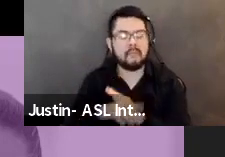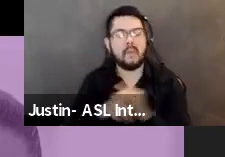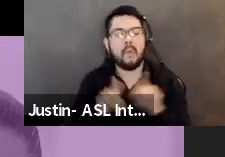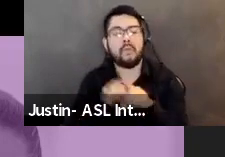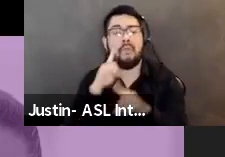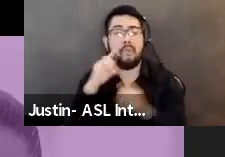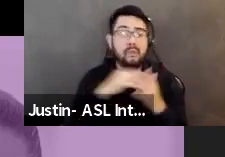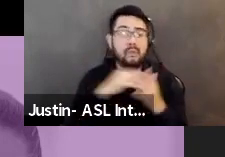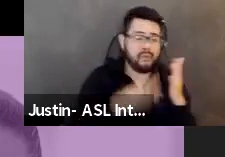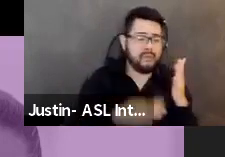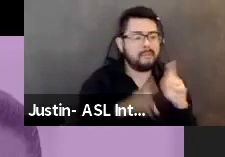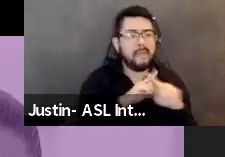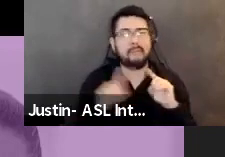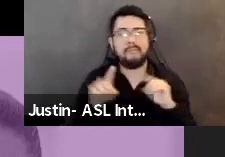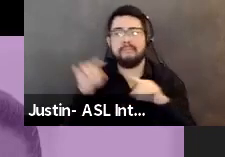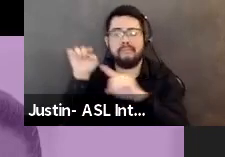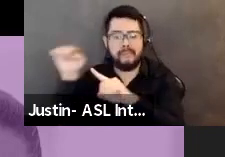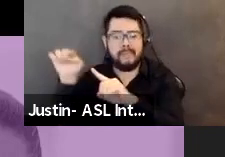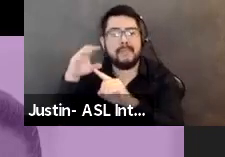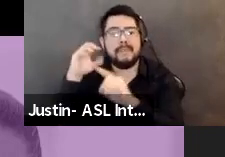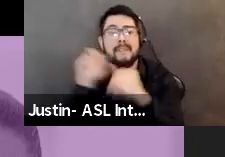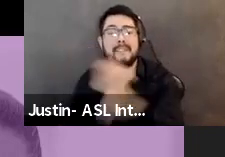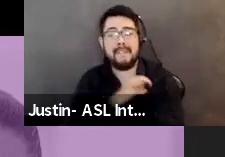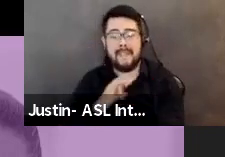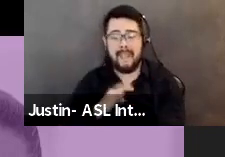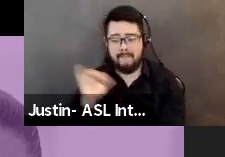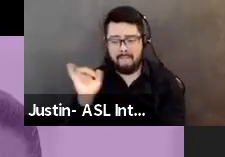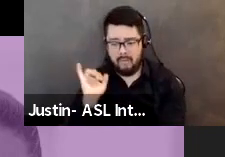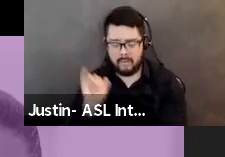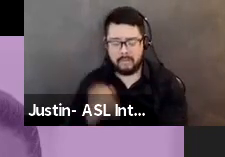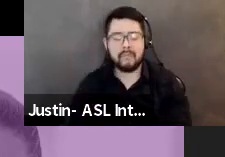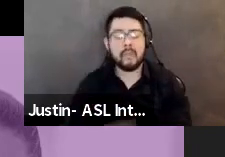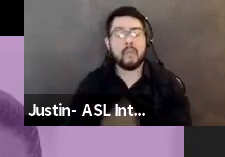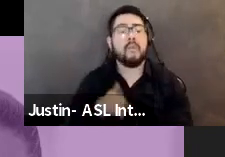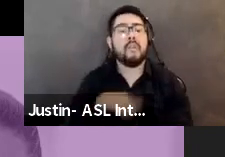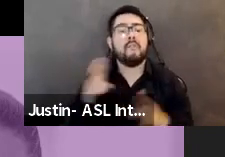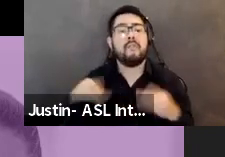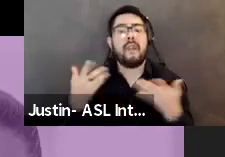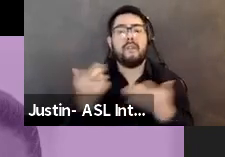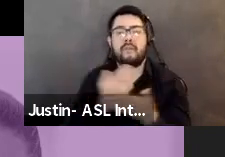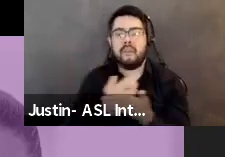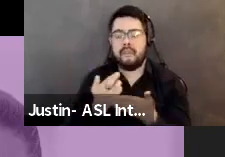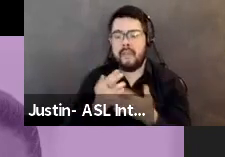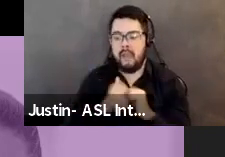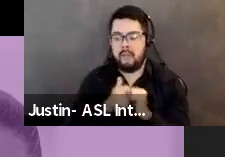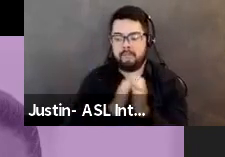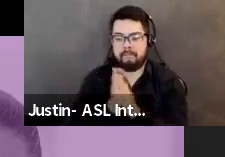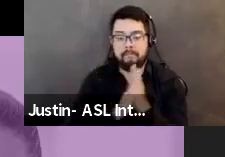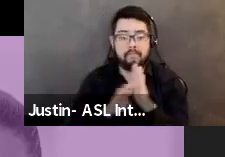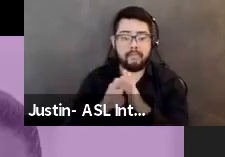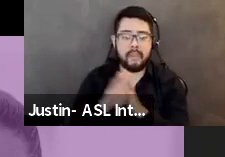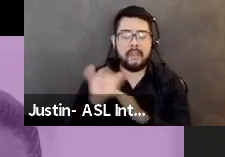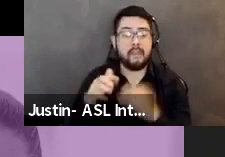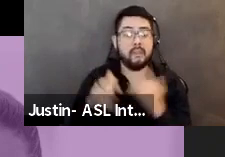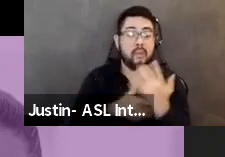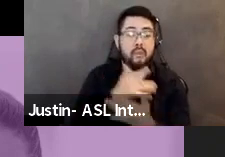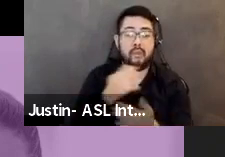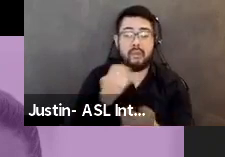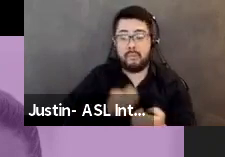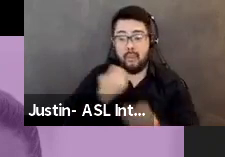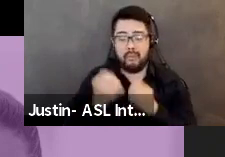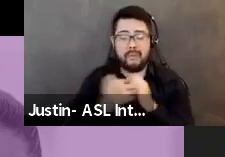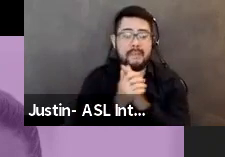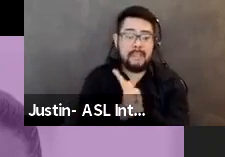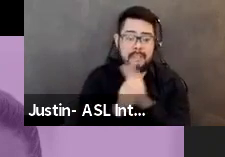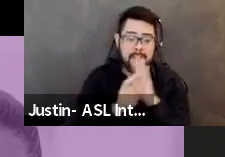and even for our staff we've also provided them resources for fostering that social emotional skill development and especially for